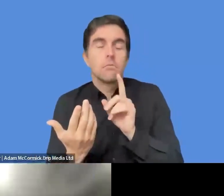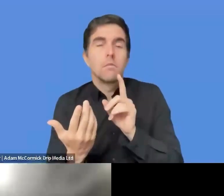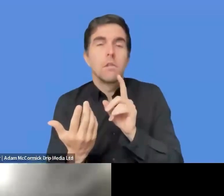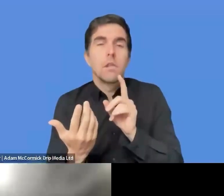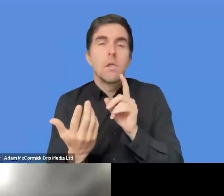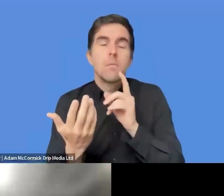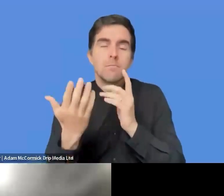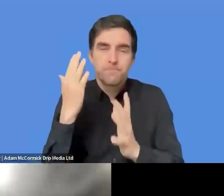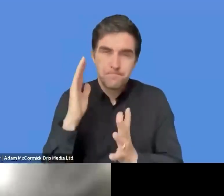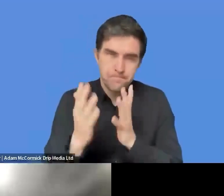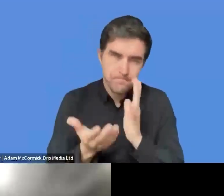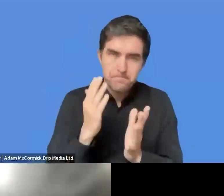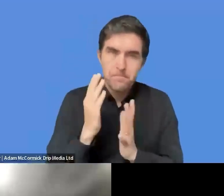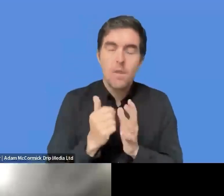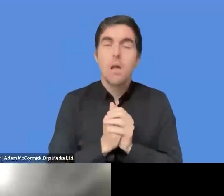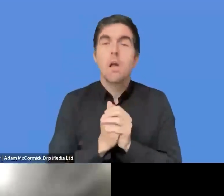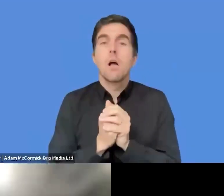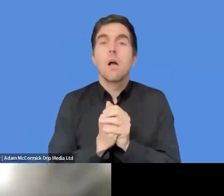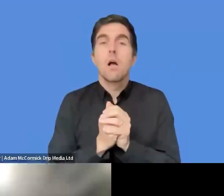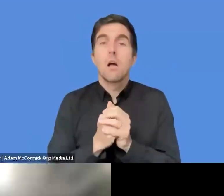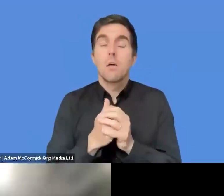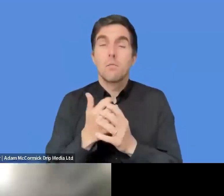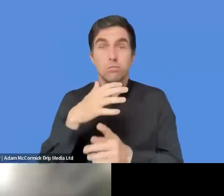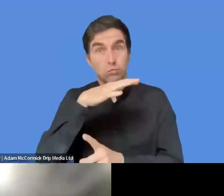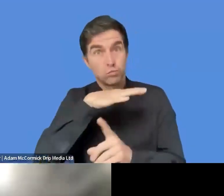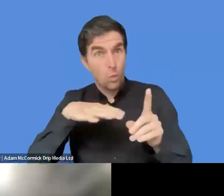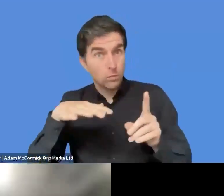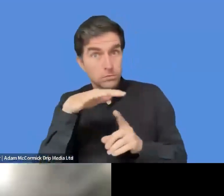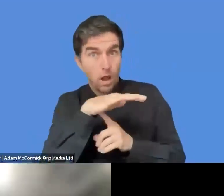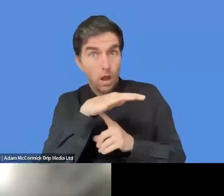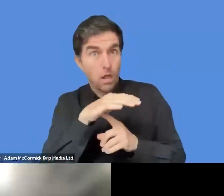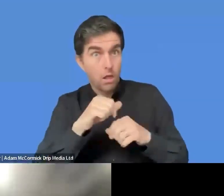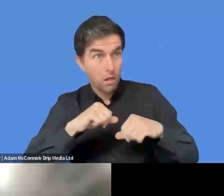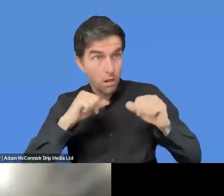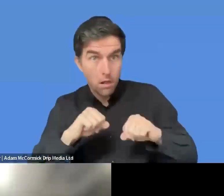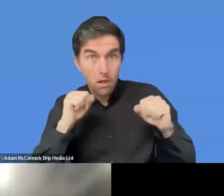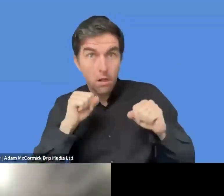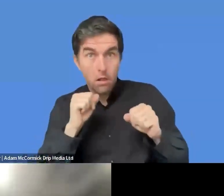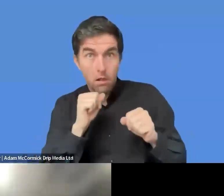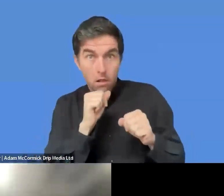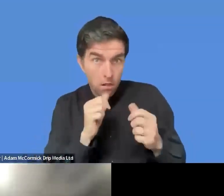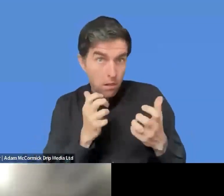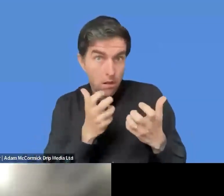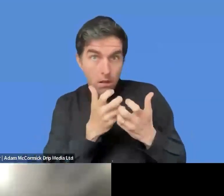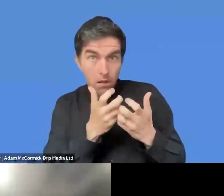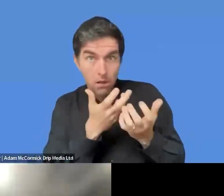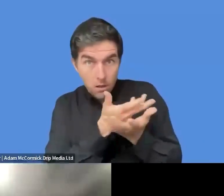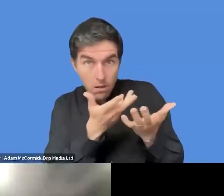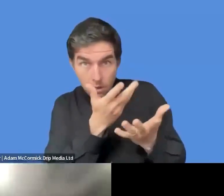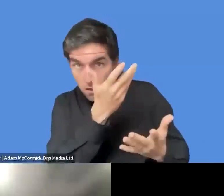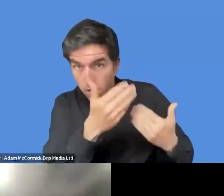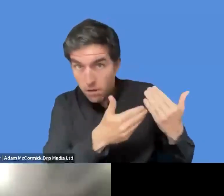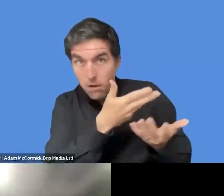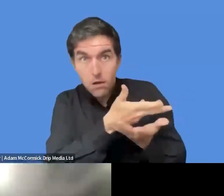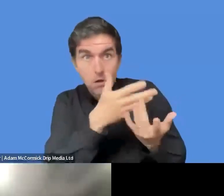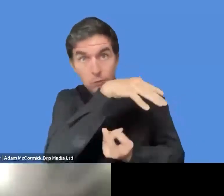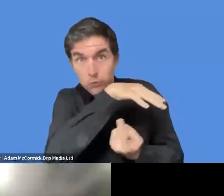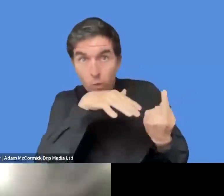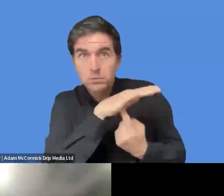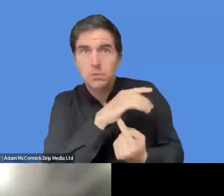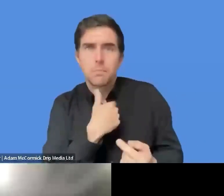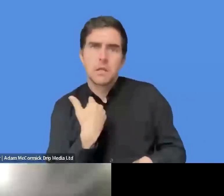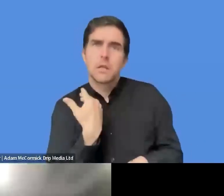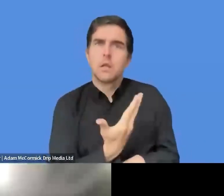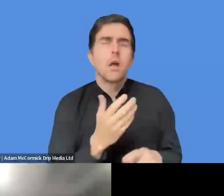for the social protection programs. And we do not charge in dollars currently,